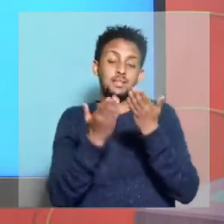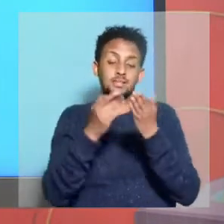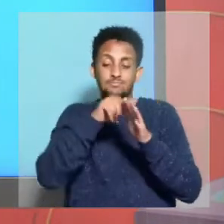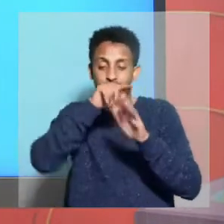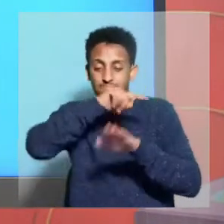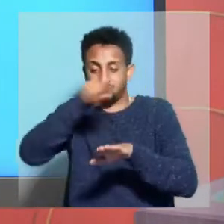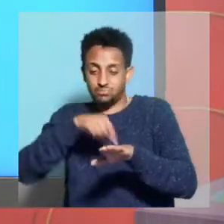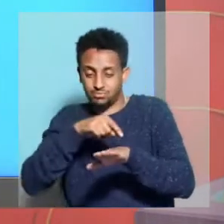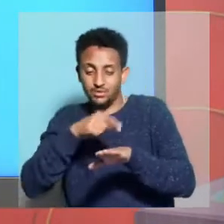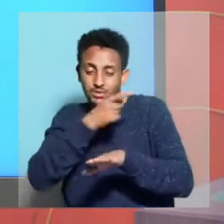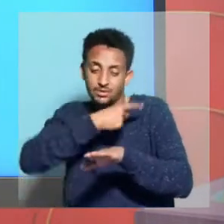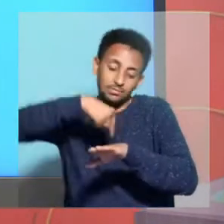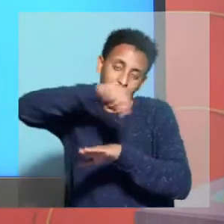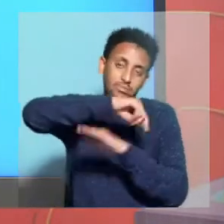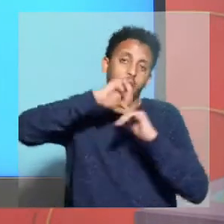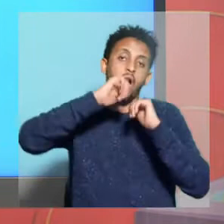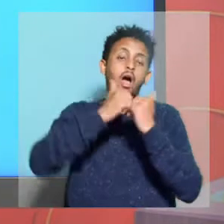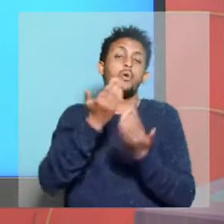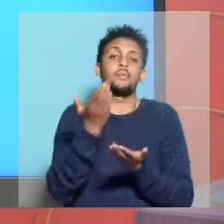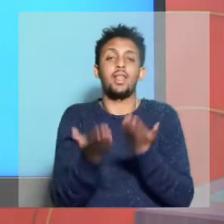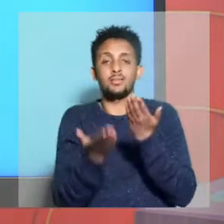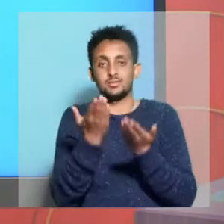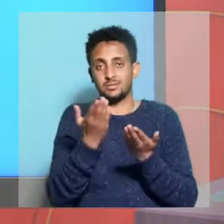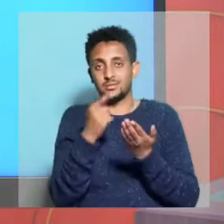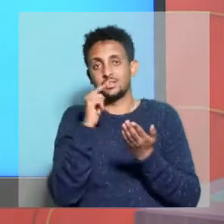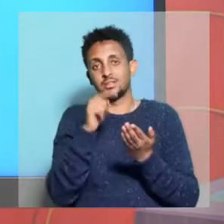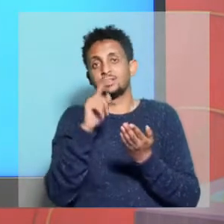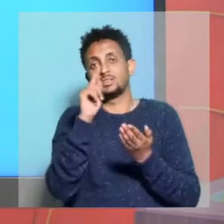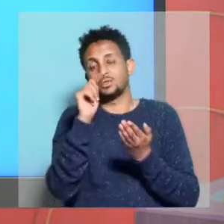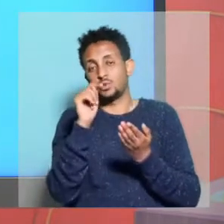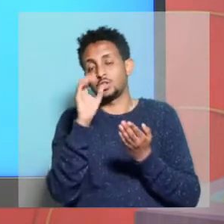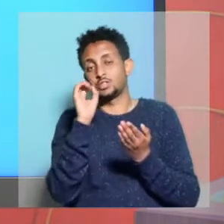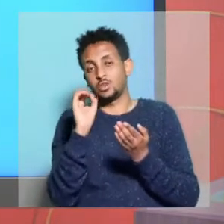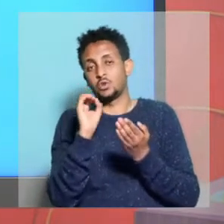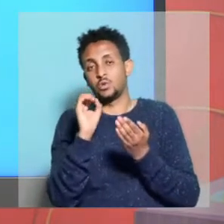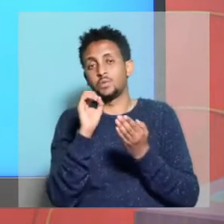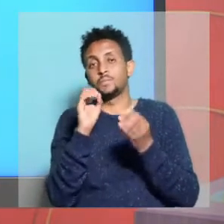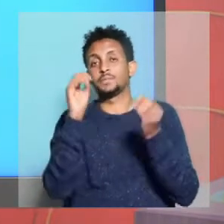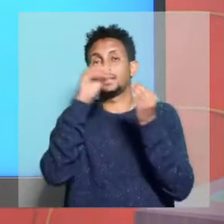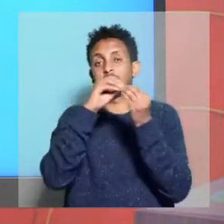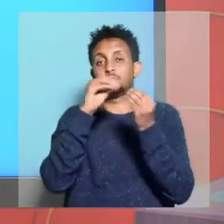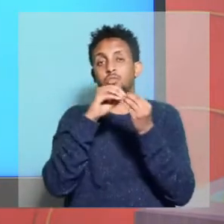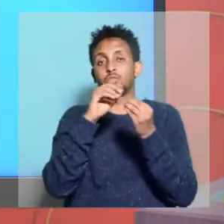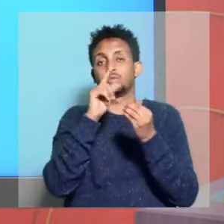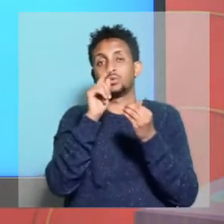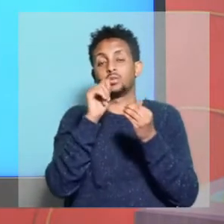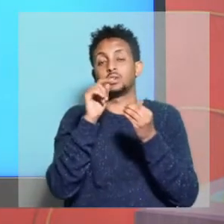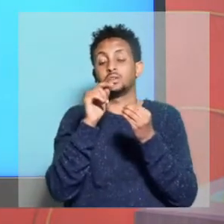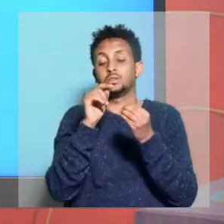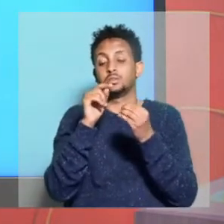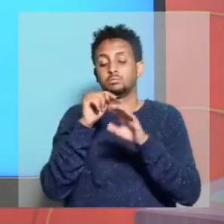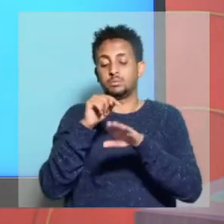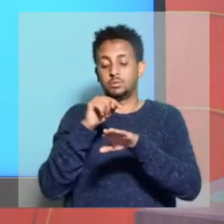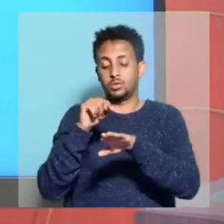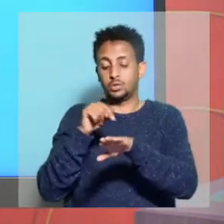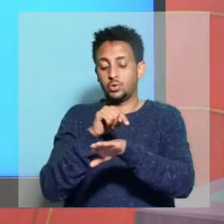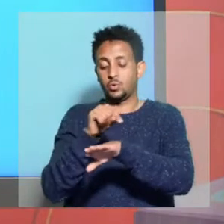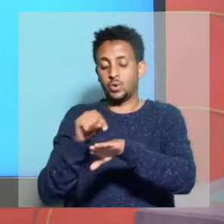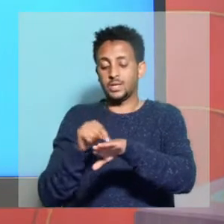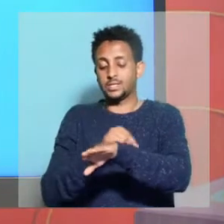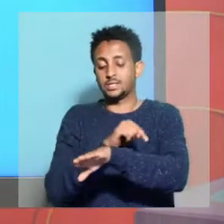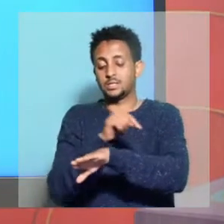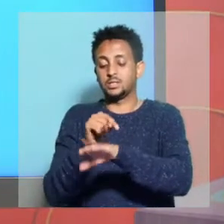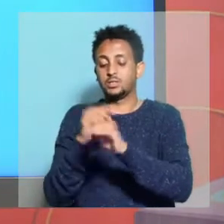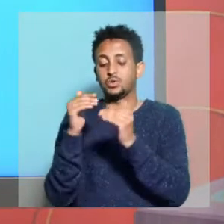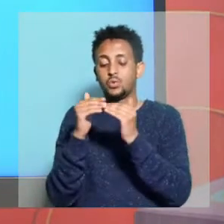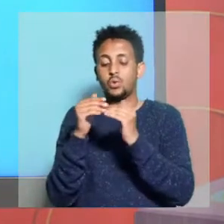clockwise torque. So the summation of net torque must be 0. The summation of torque acting clockwise must be